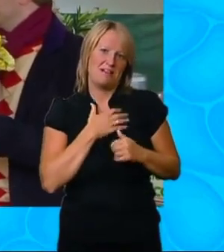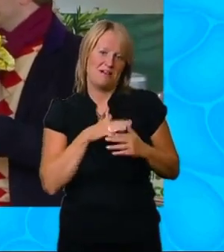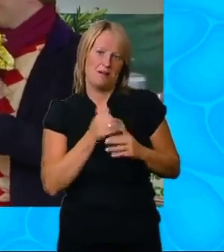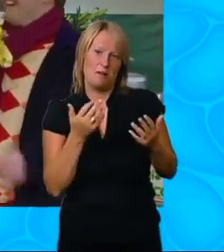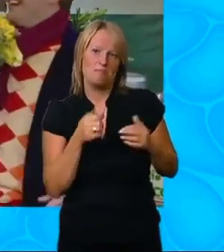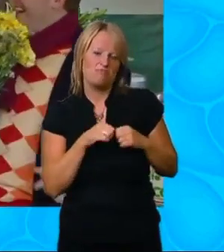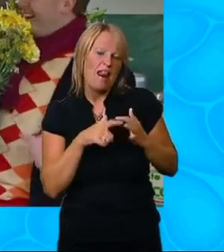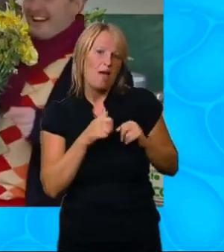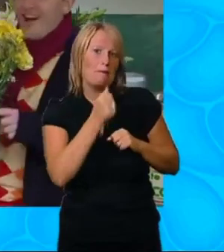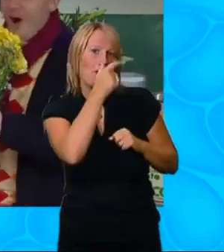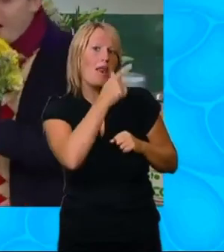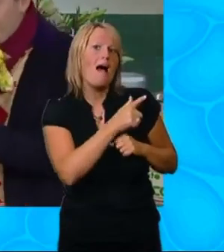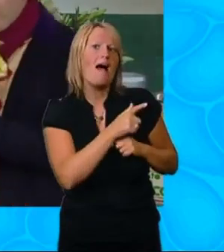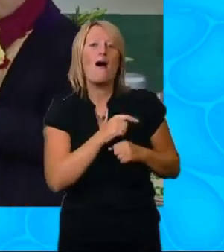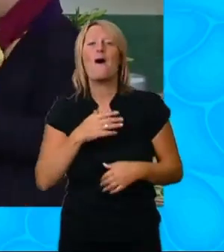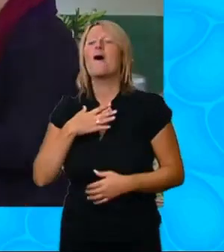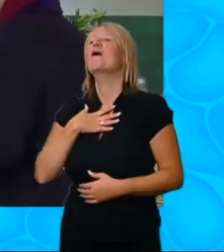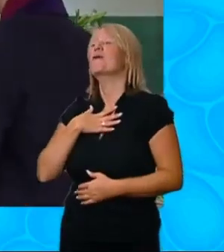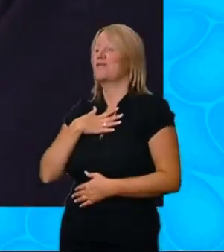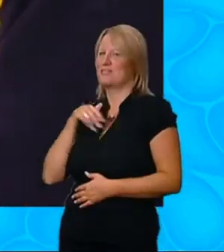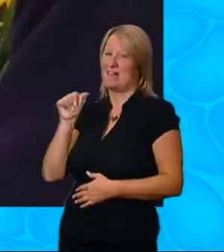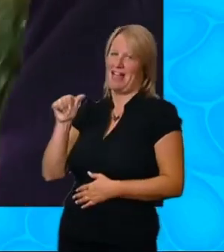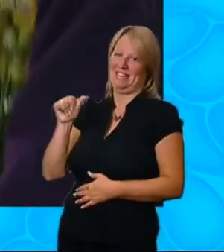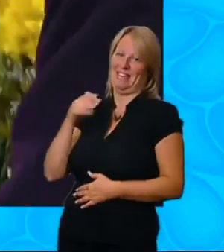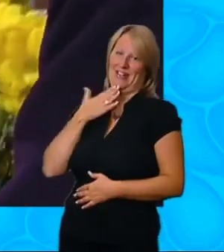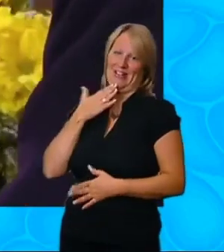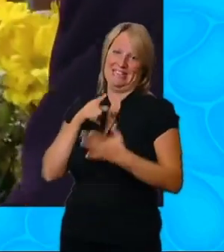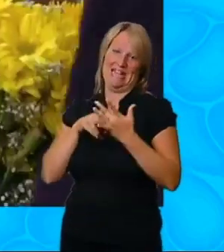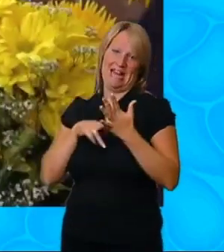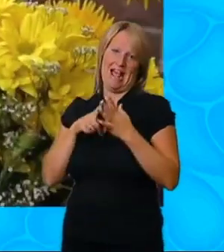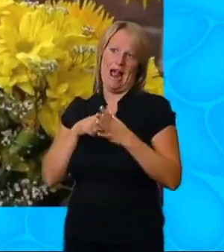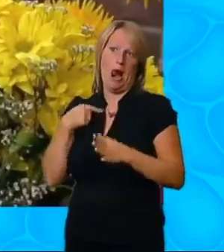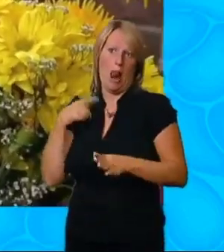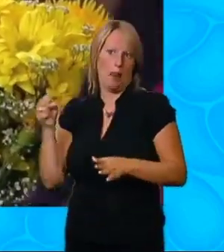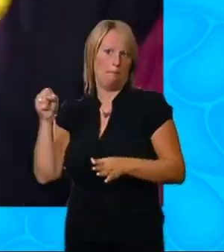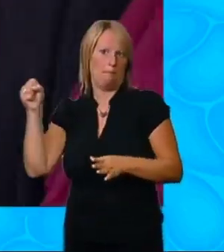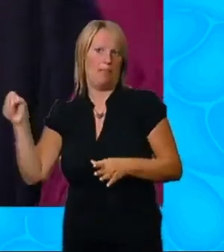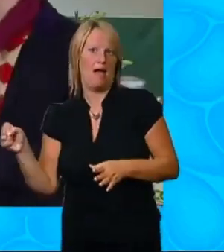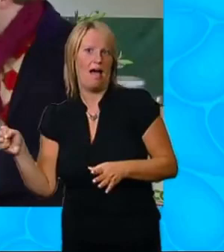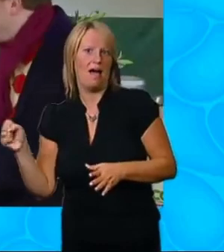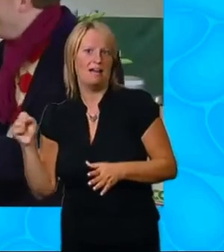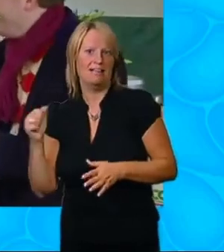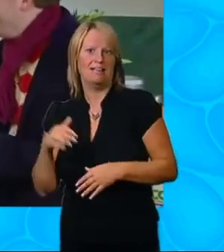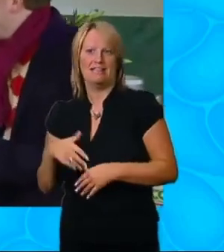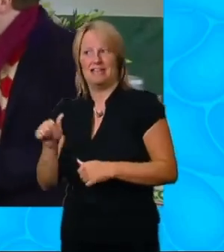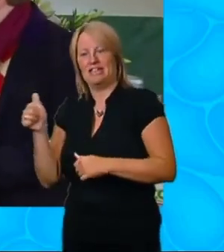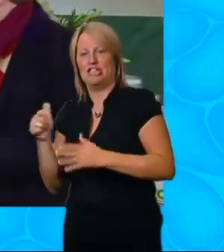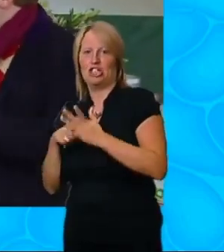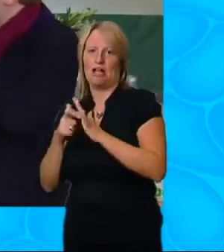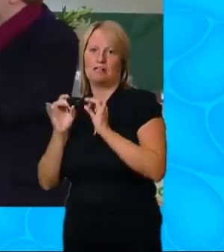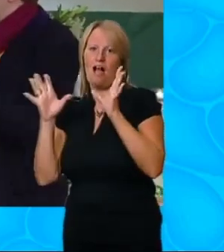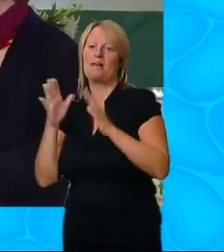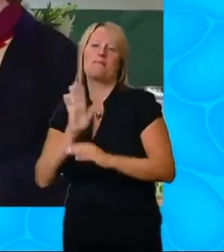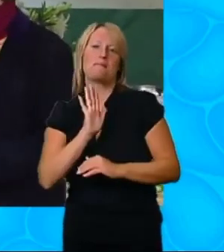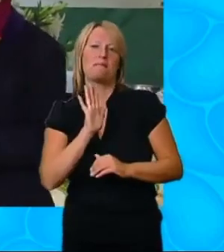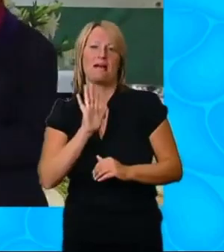leg. Oh, wow. Thanks, Tina. I'll just put them here, right next to Jack's stall. Bye. See